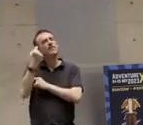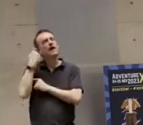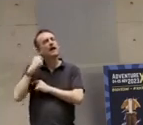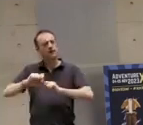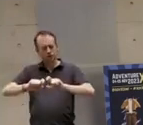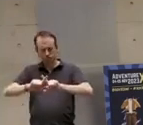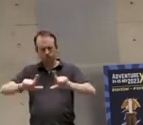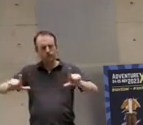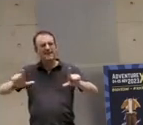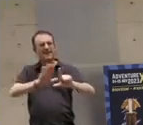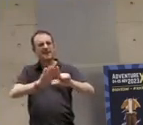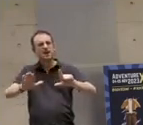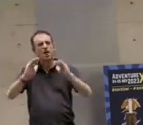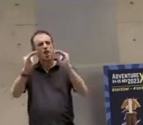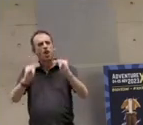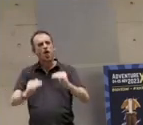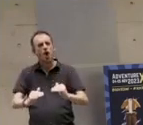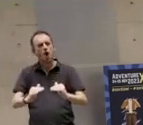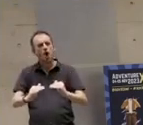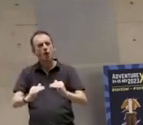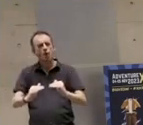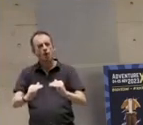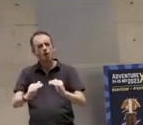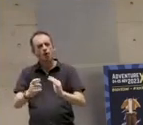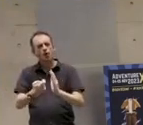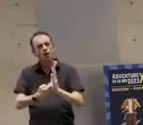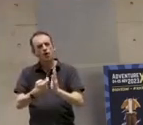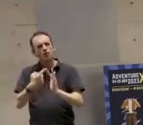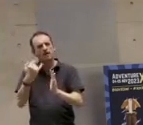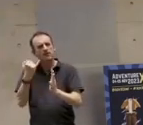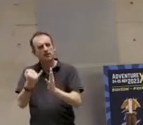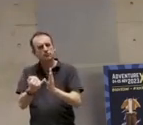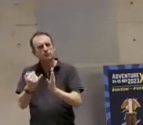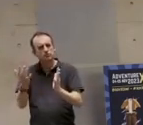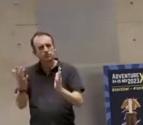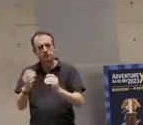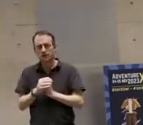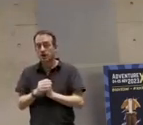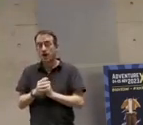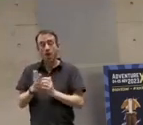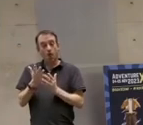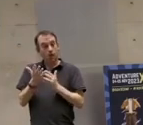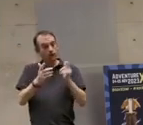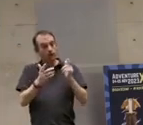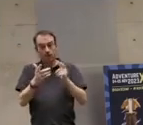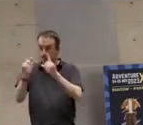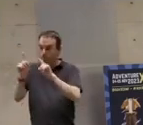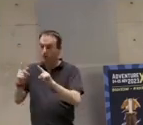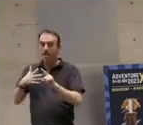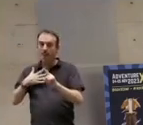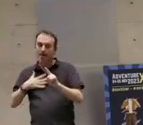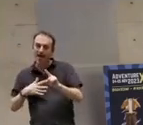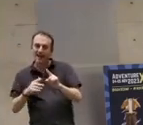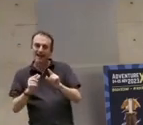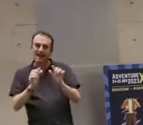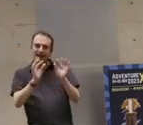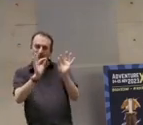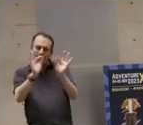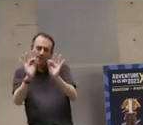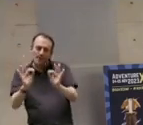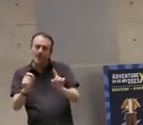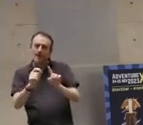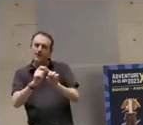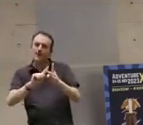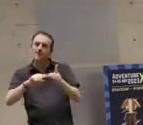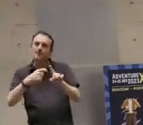And while I know, you know, a lot of people like the idea of it looking pixelated, if we want to appeal to a new audience, I think it has